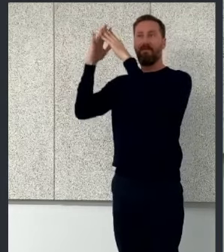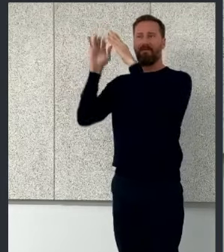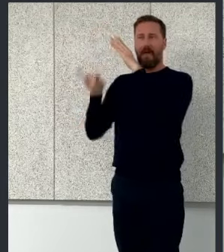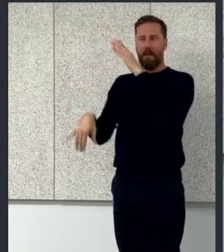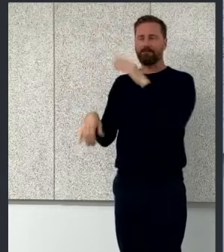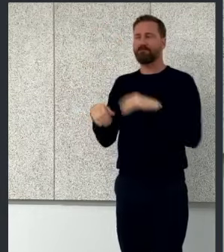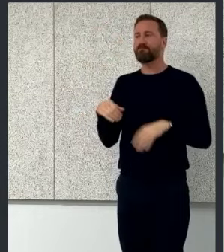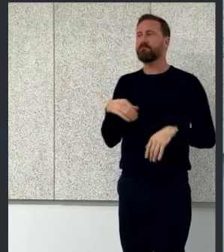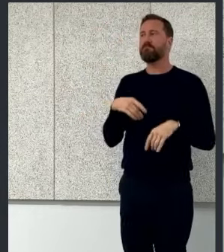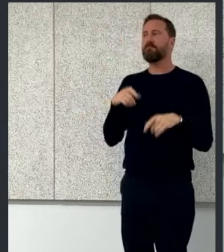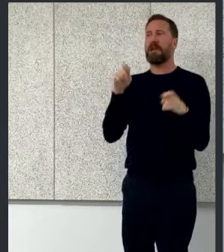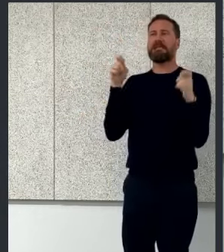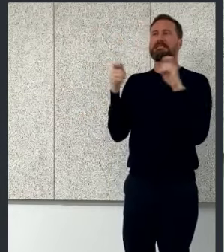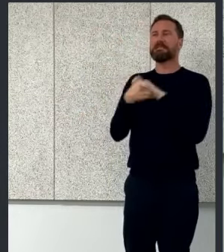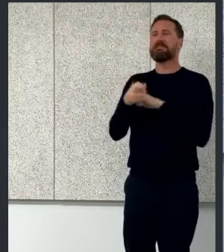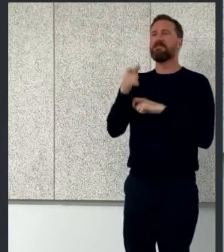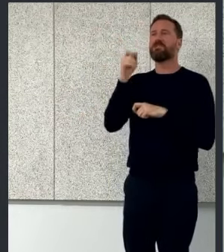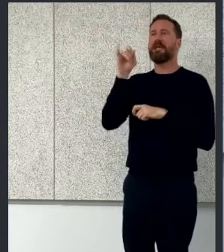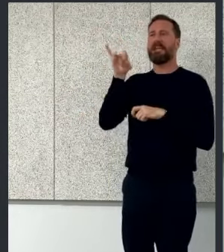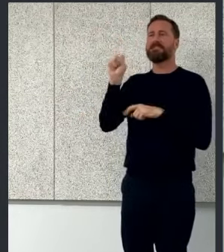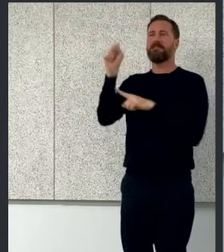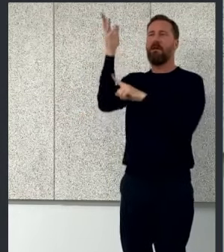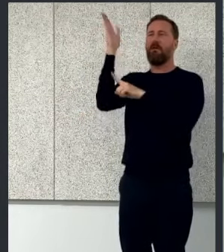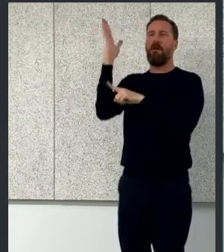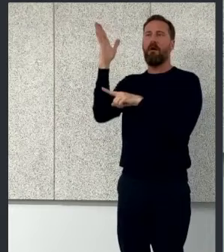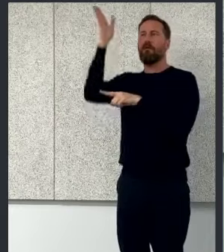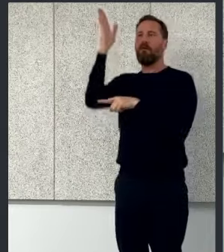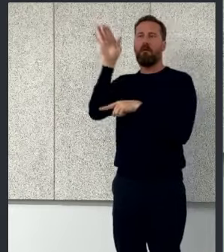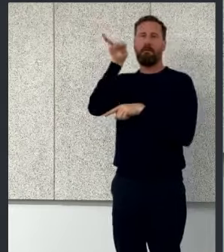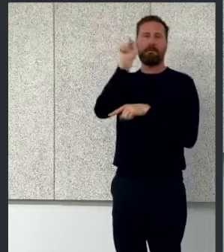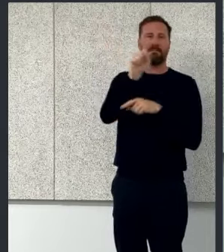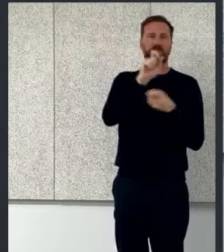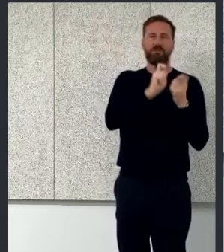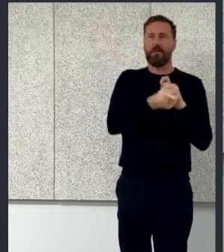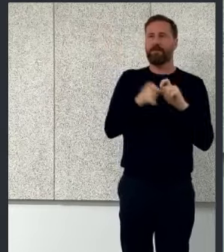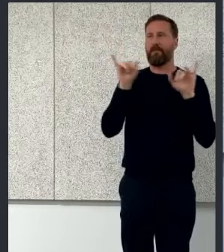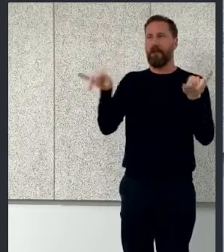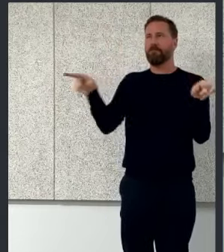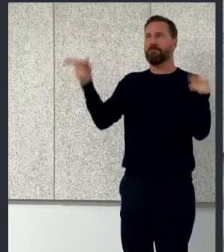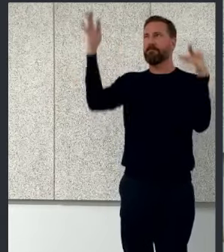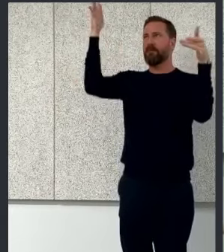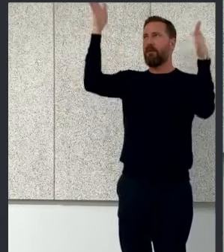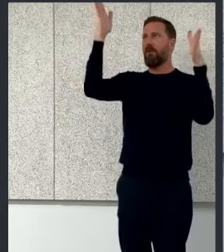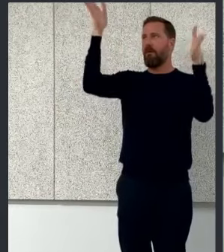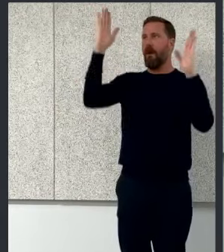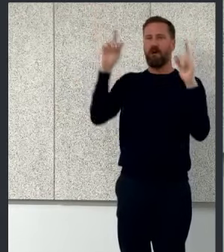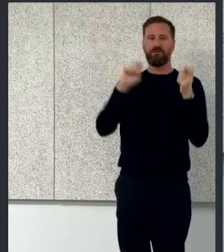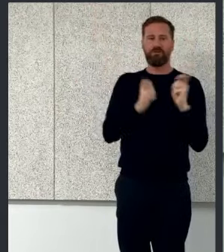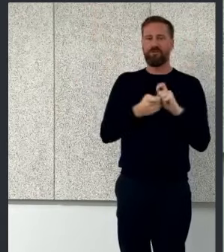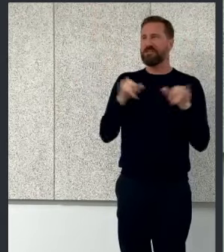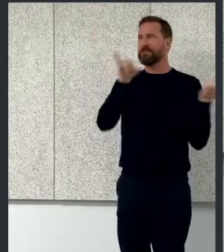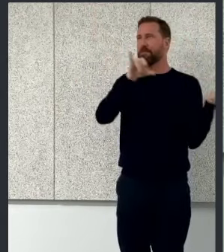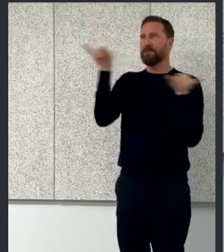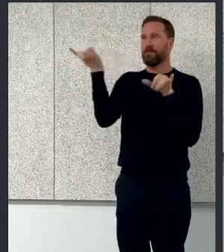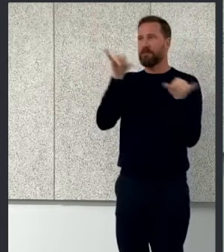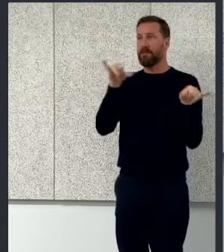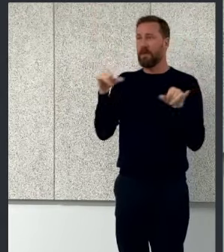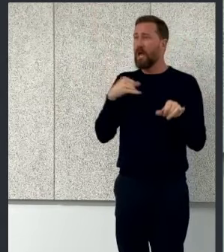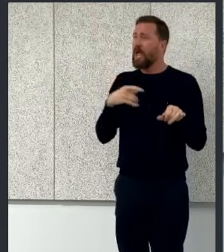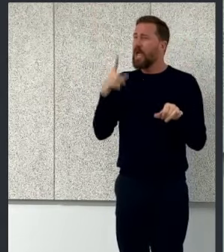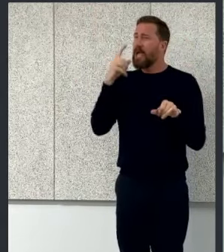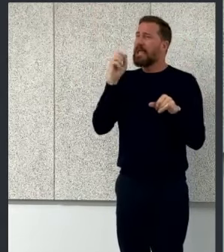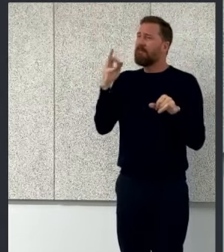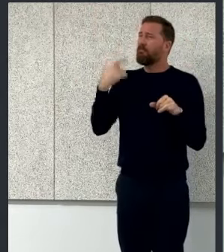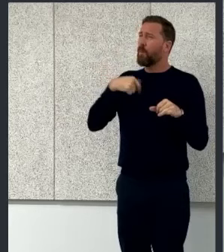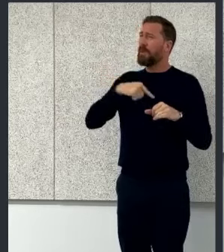Butler, change is God, God is change, right? And so if we normalize dynamism and change,